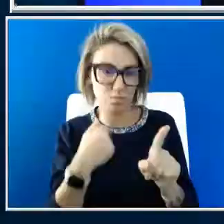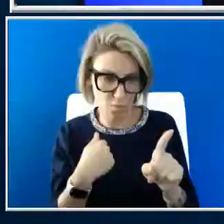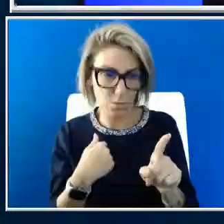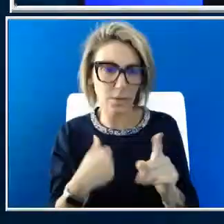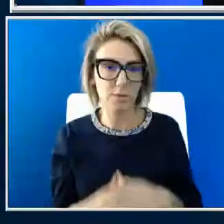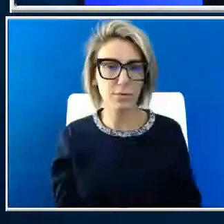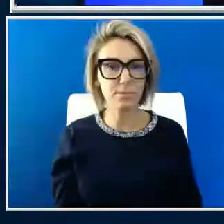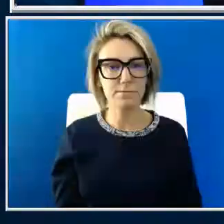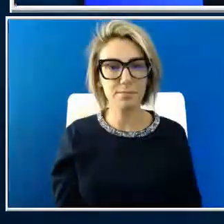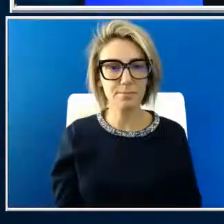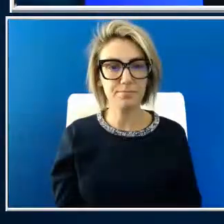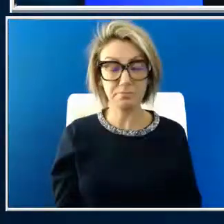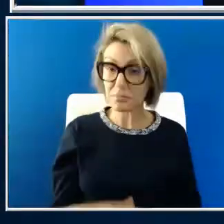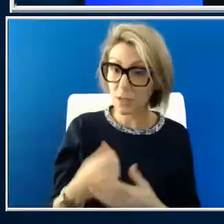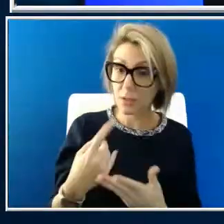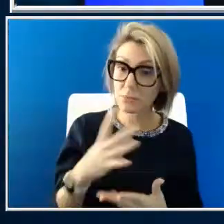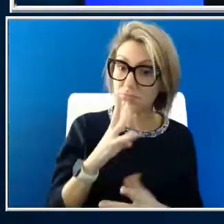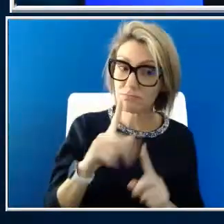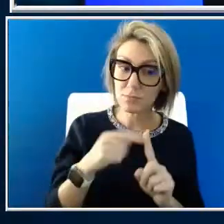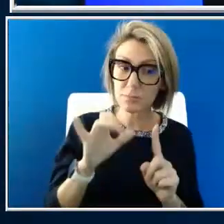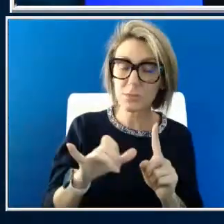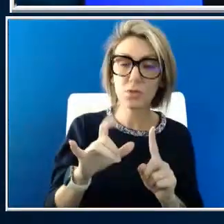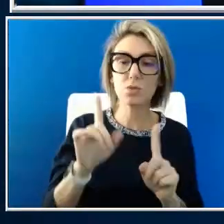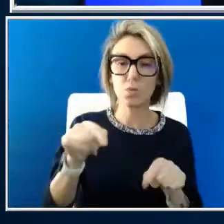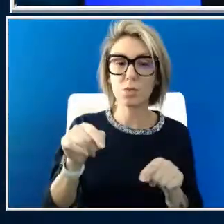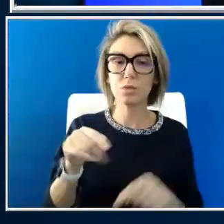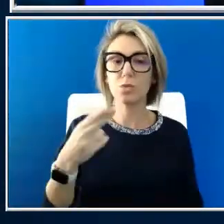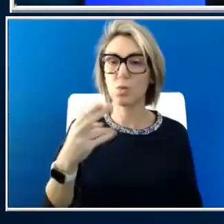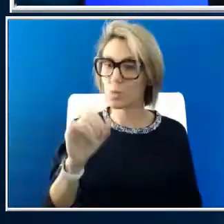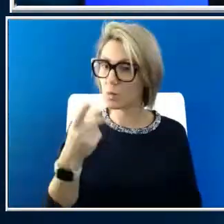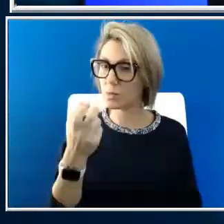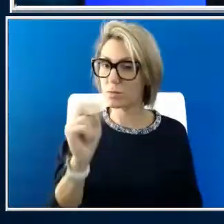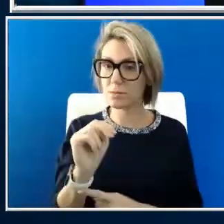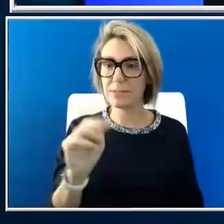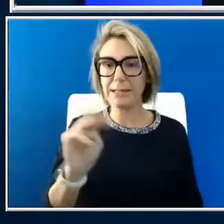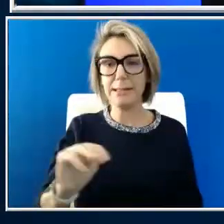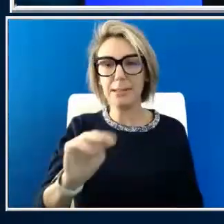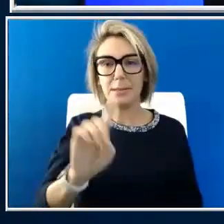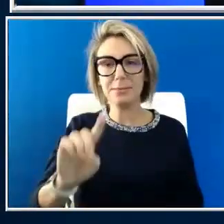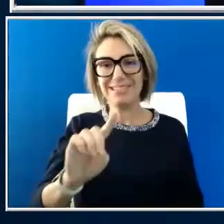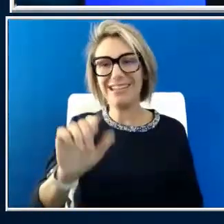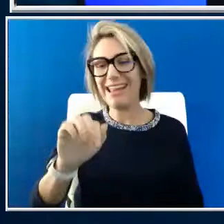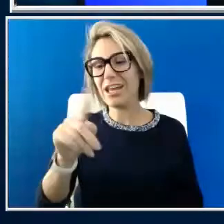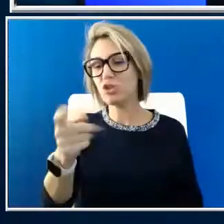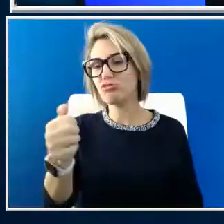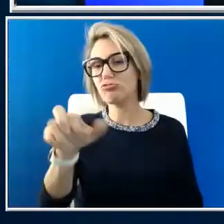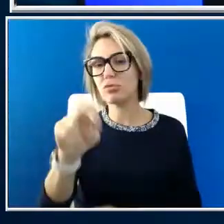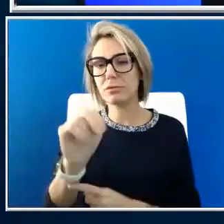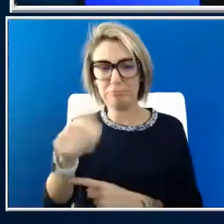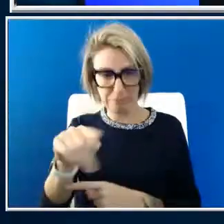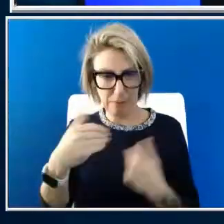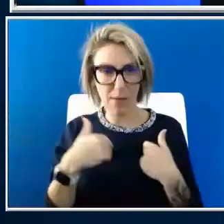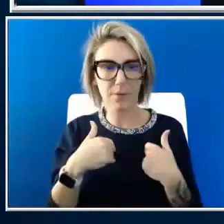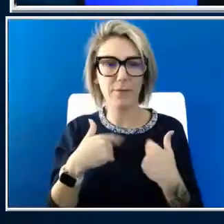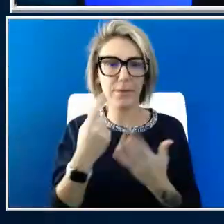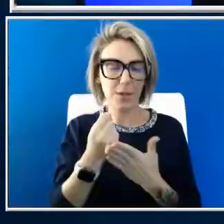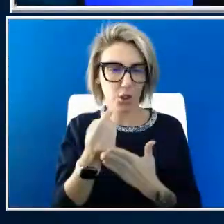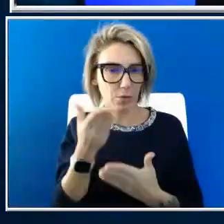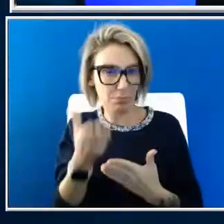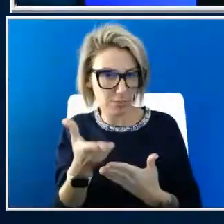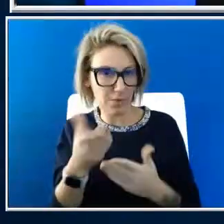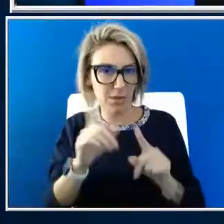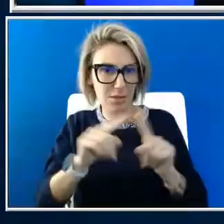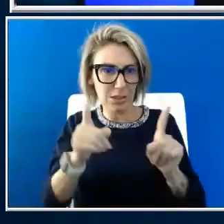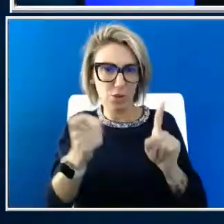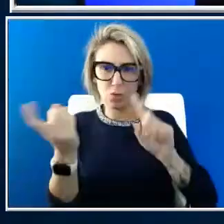and let's do talk about that. You said you went to Houston, to MD Anderson. They have proton therapy there. You could have gotten the treatment there, but you ended up